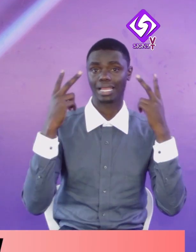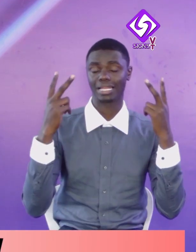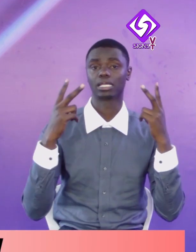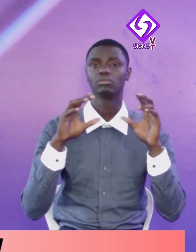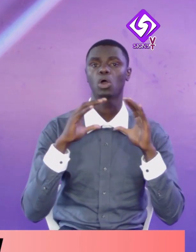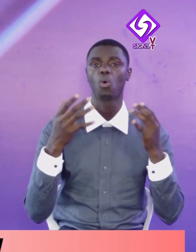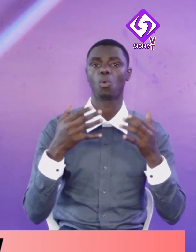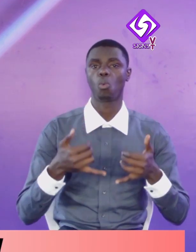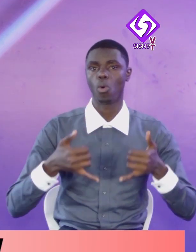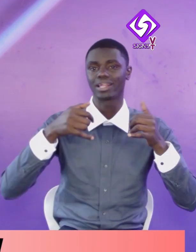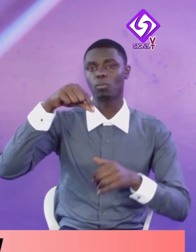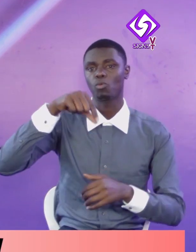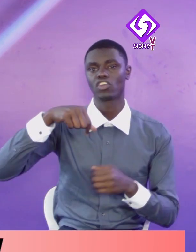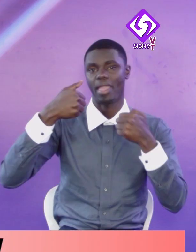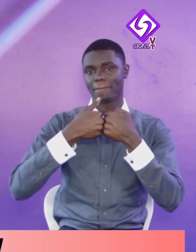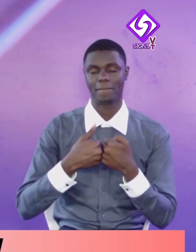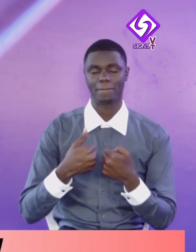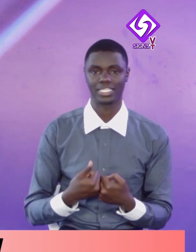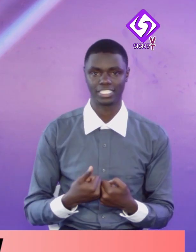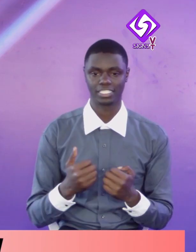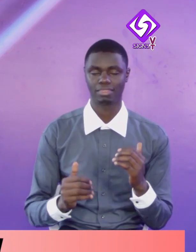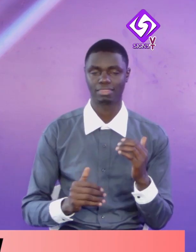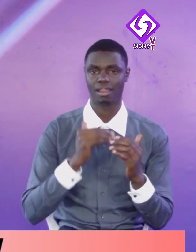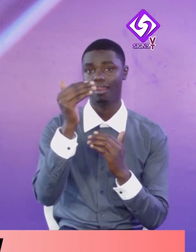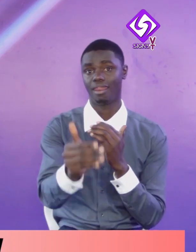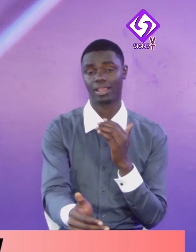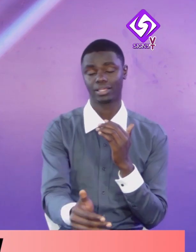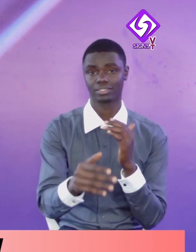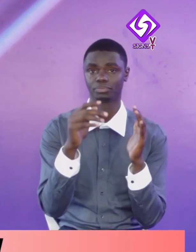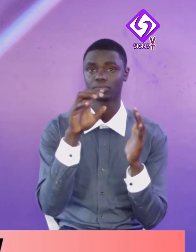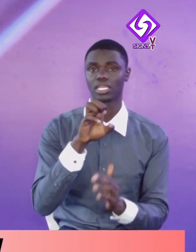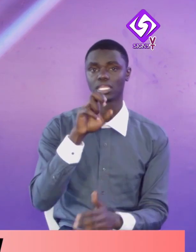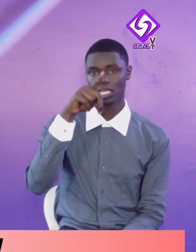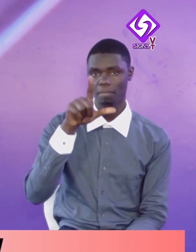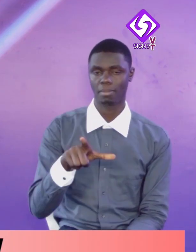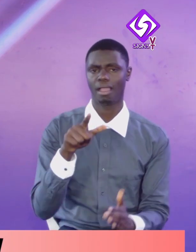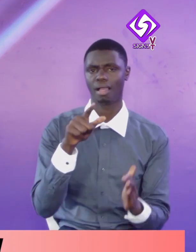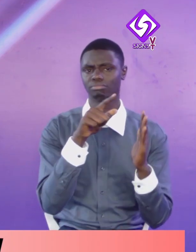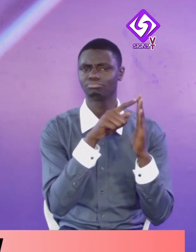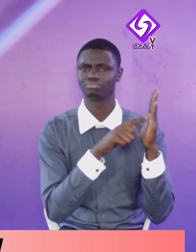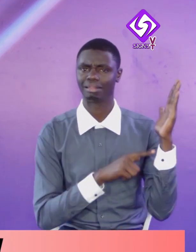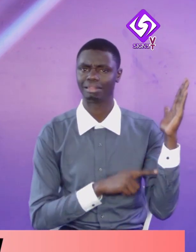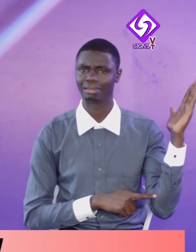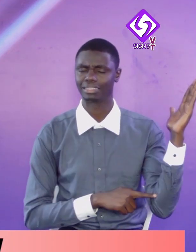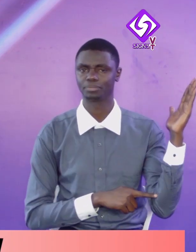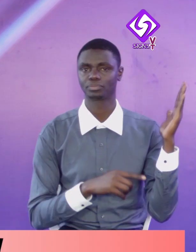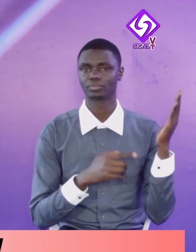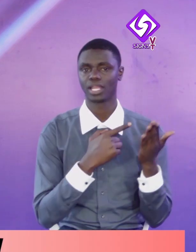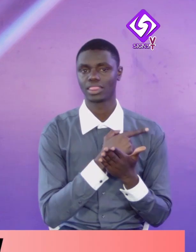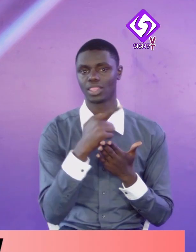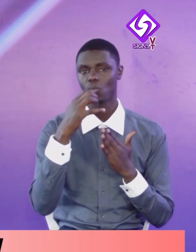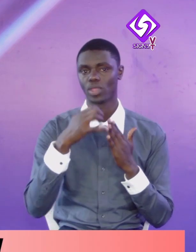Cup qualifiers and of course the Premier League, how things were over the